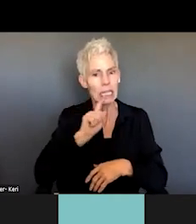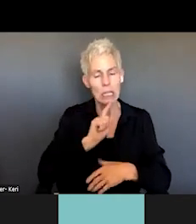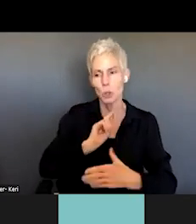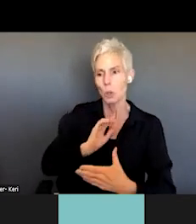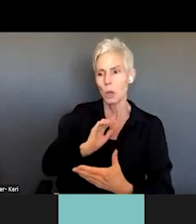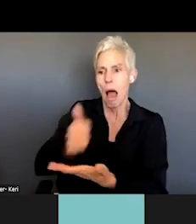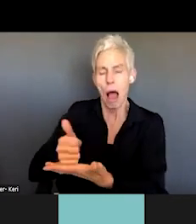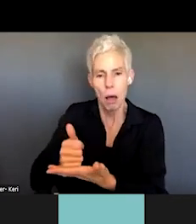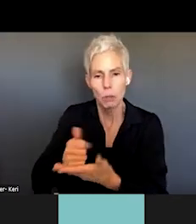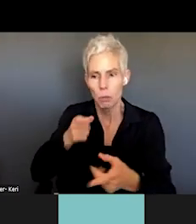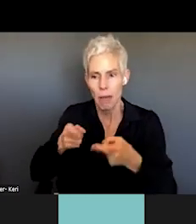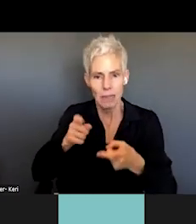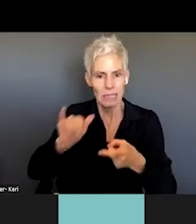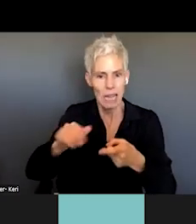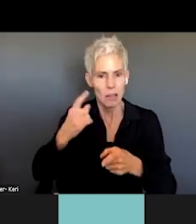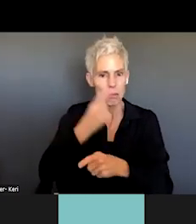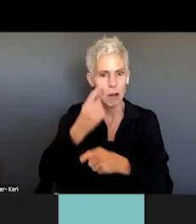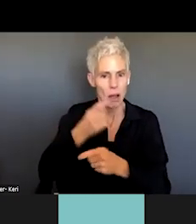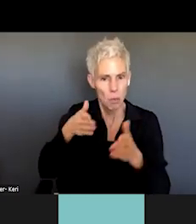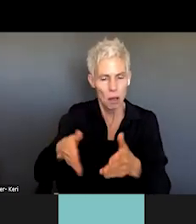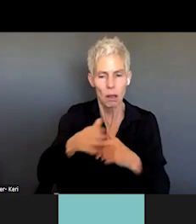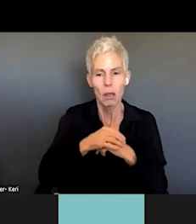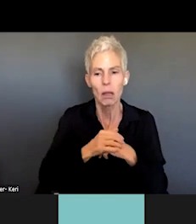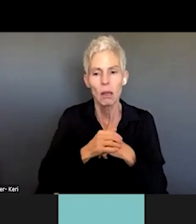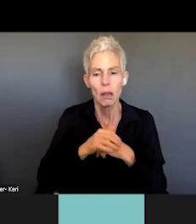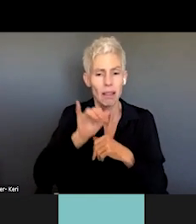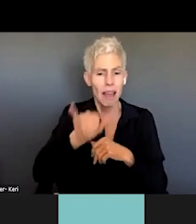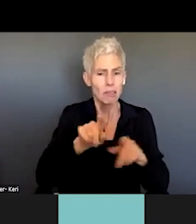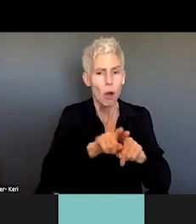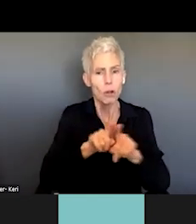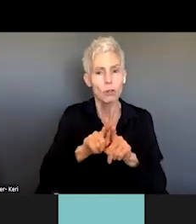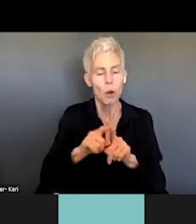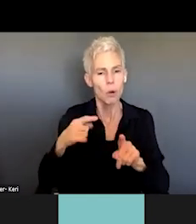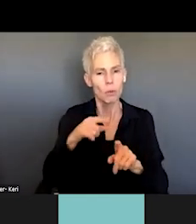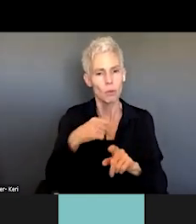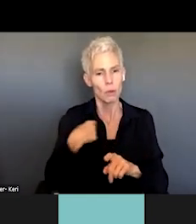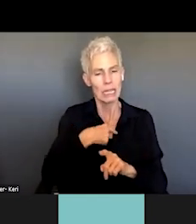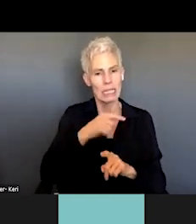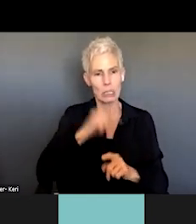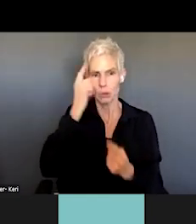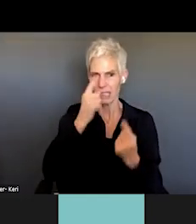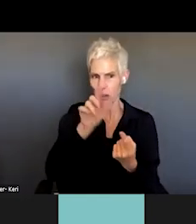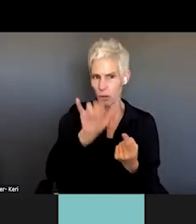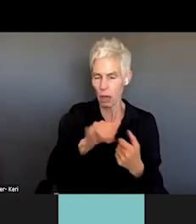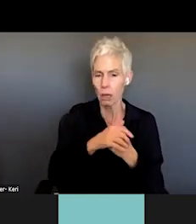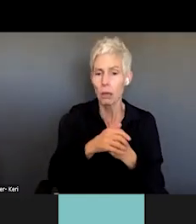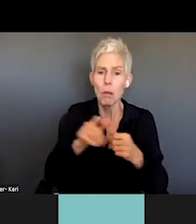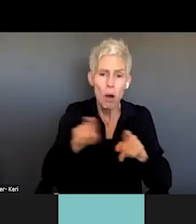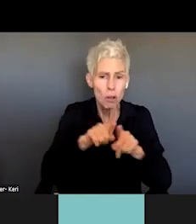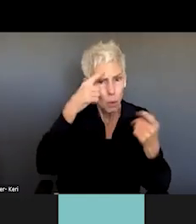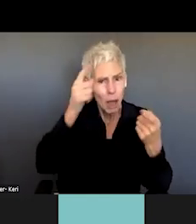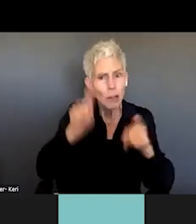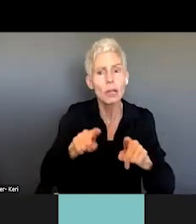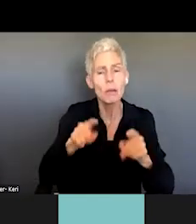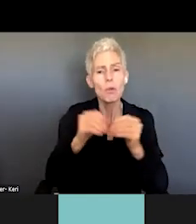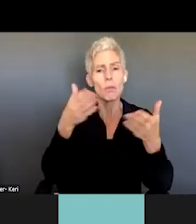that appropriately. So that's also something that should be considered in this. But again, I agree with the broader